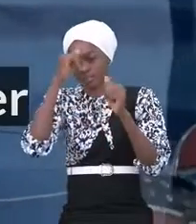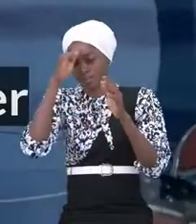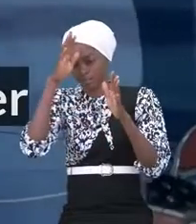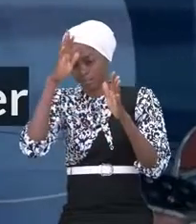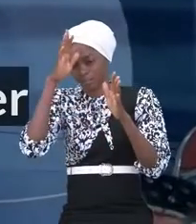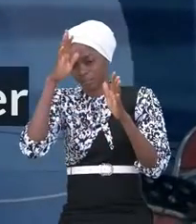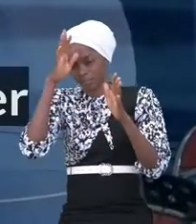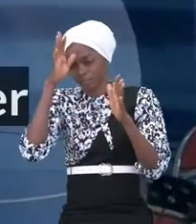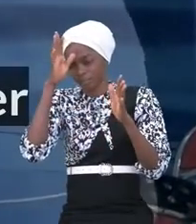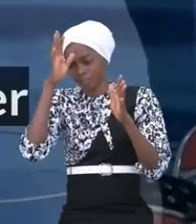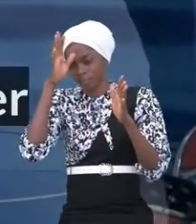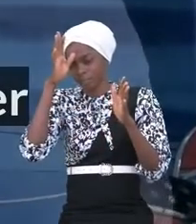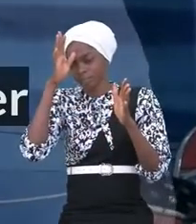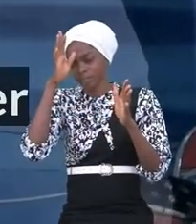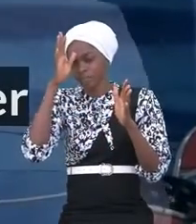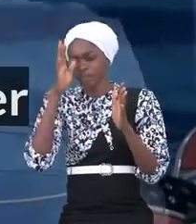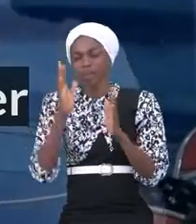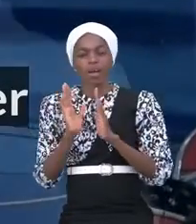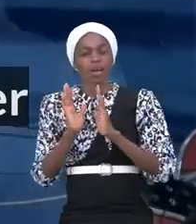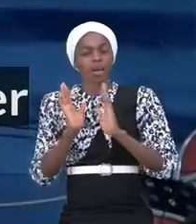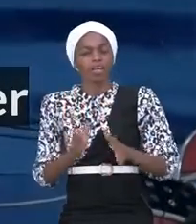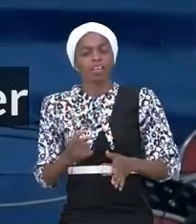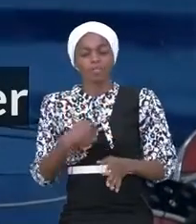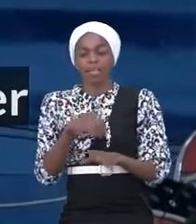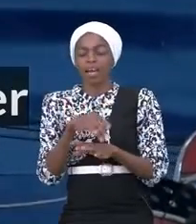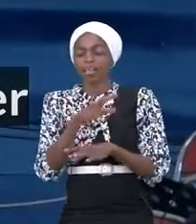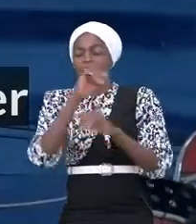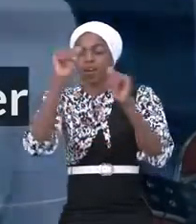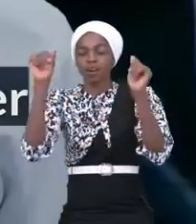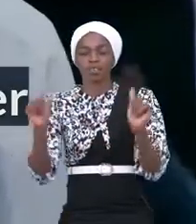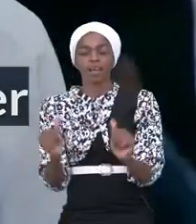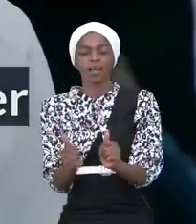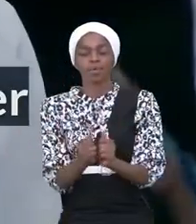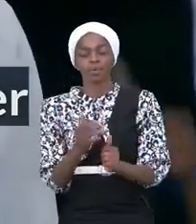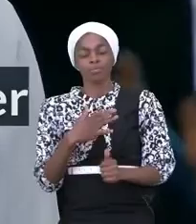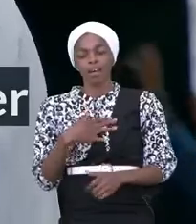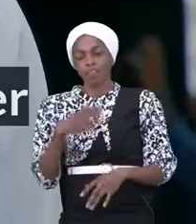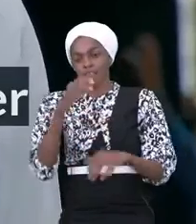Somebody lift your hands and say, leave me at the altar.